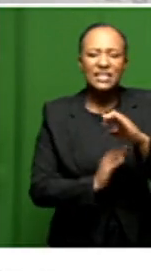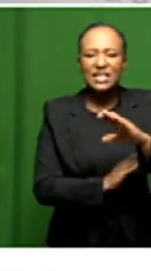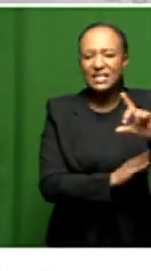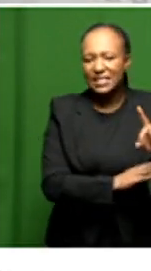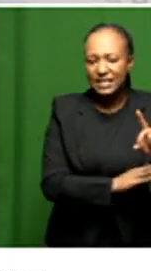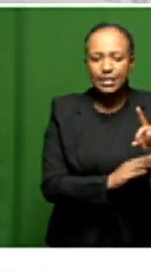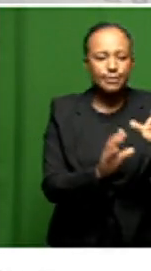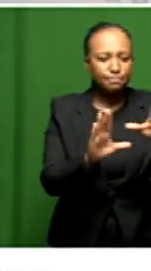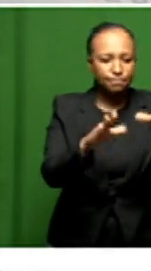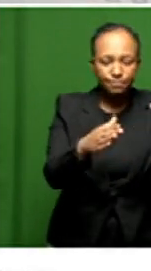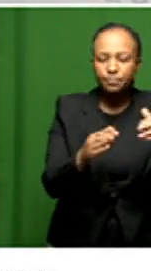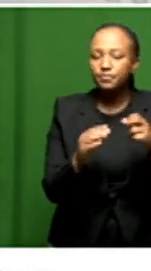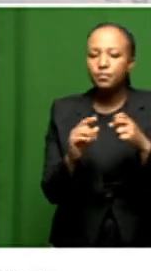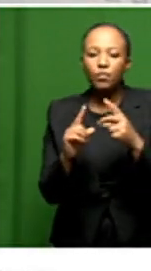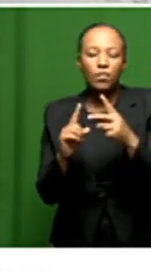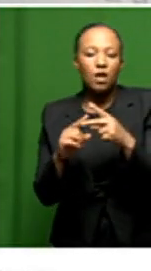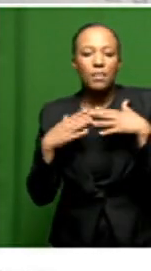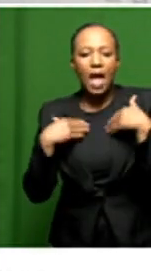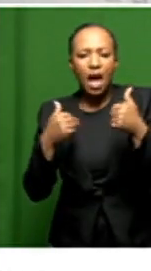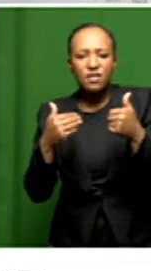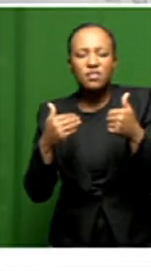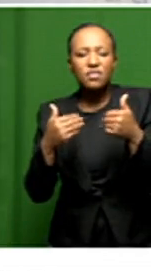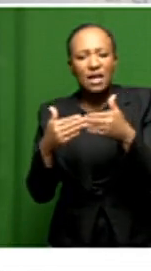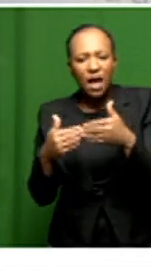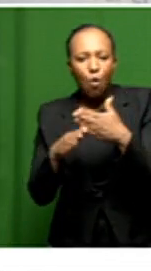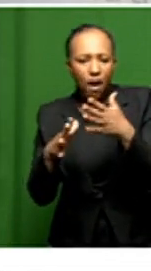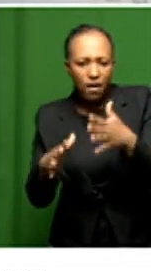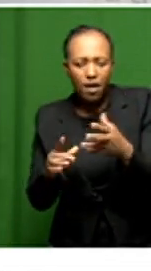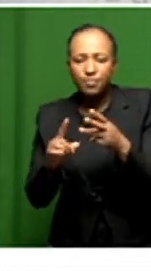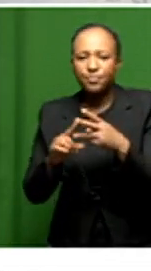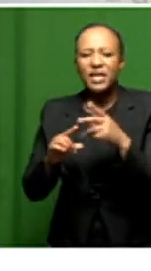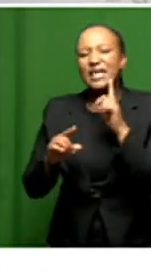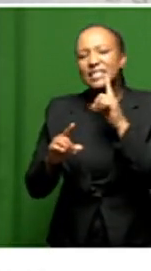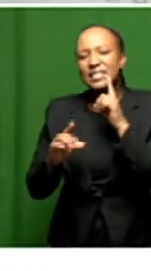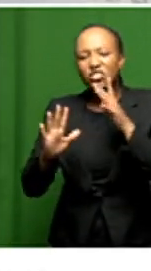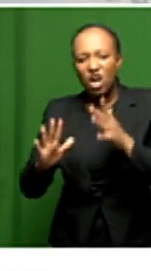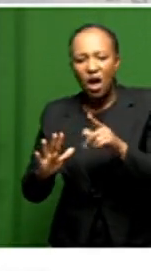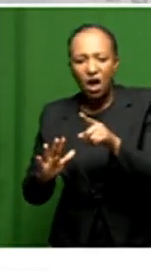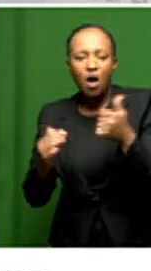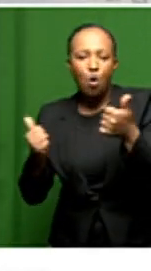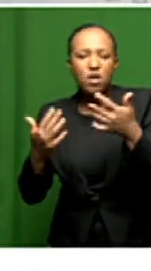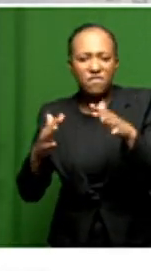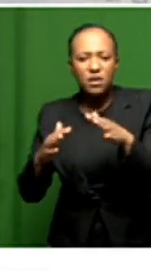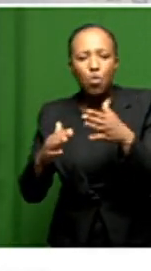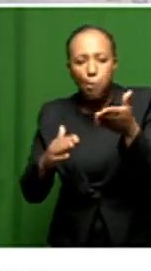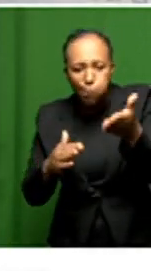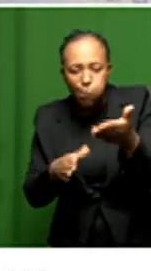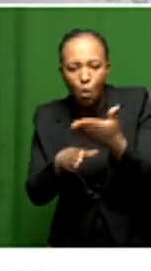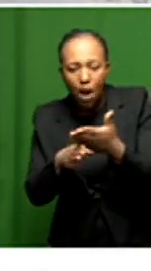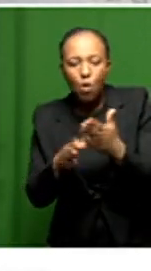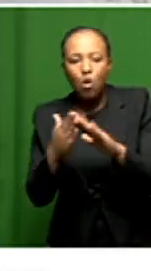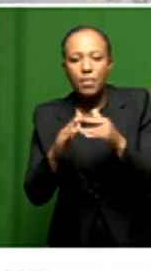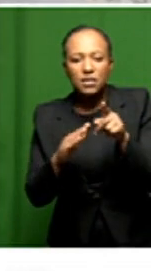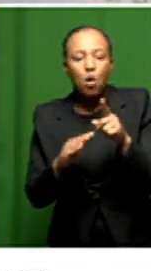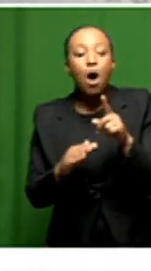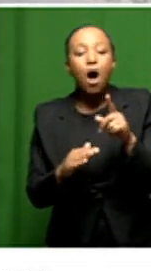centres, your health workers, your educators that are already in communities that have trust